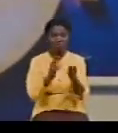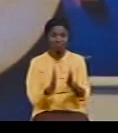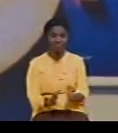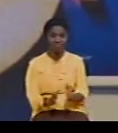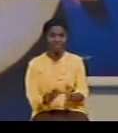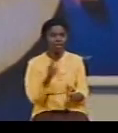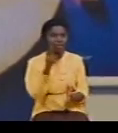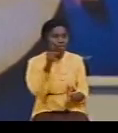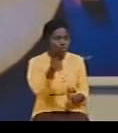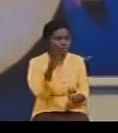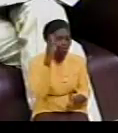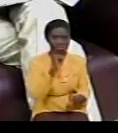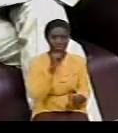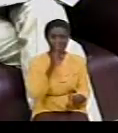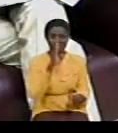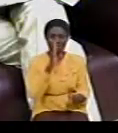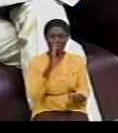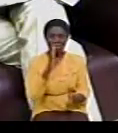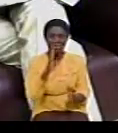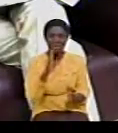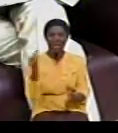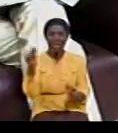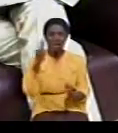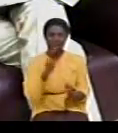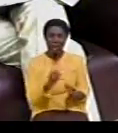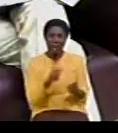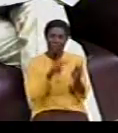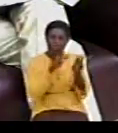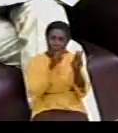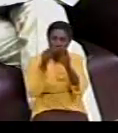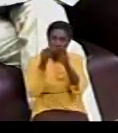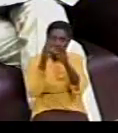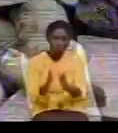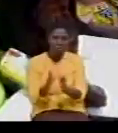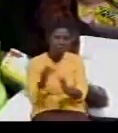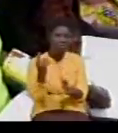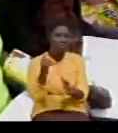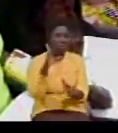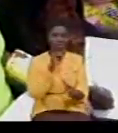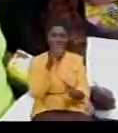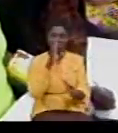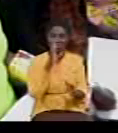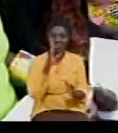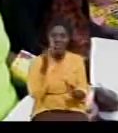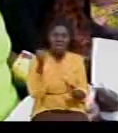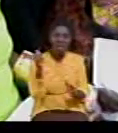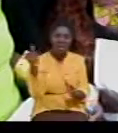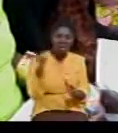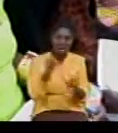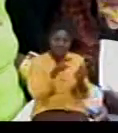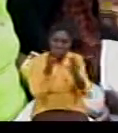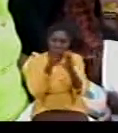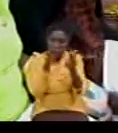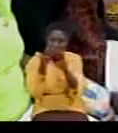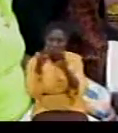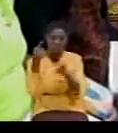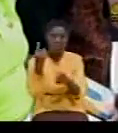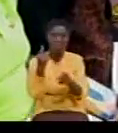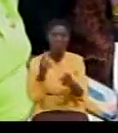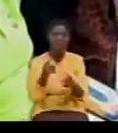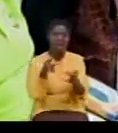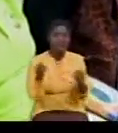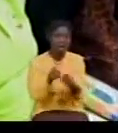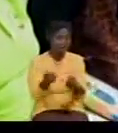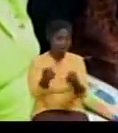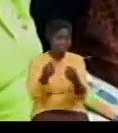an onlooker. You will not be a spectator. As you come tonight, you